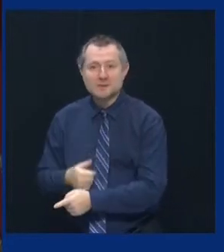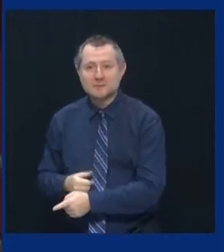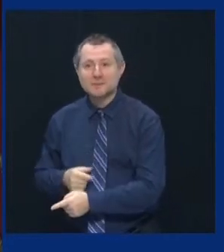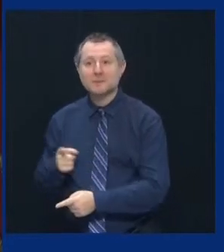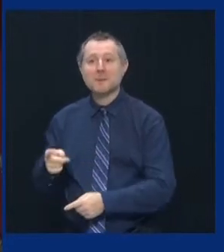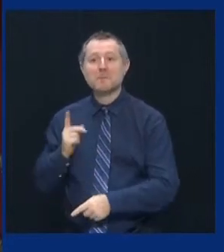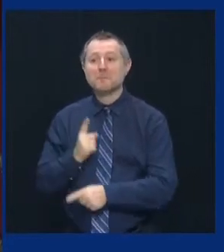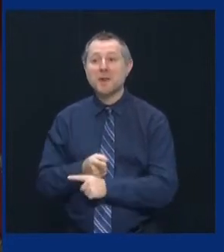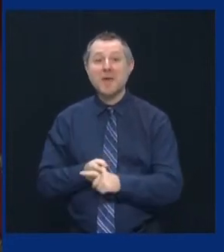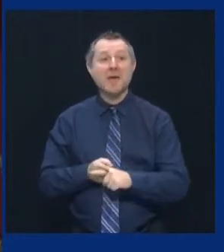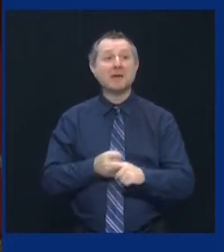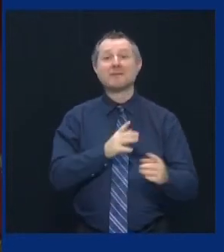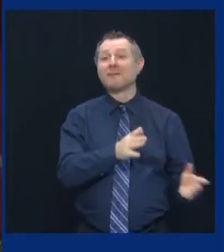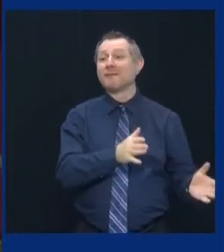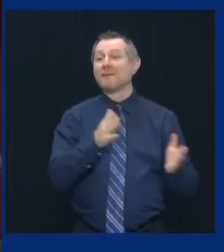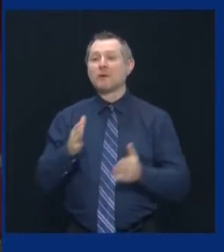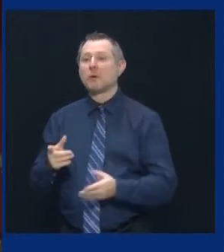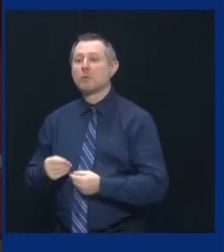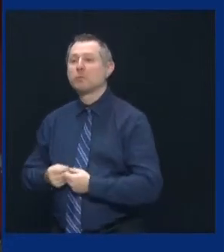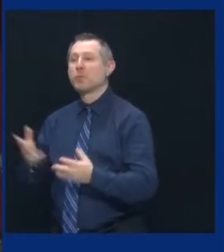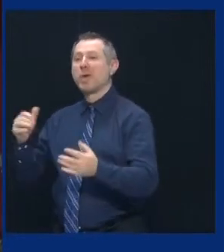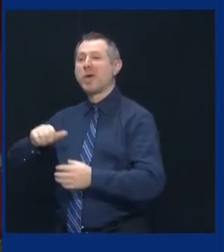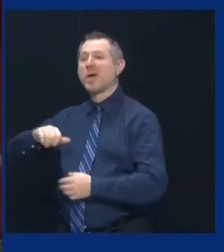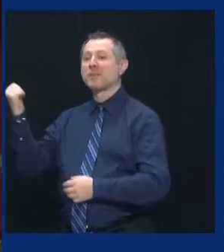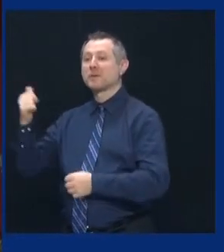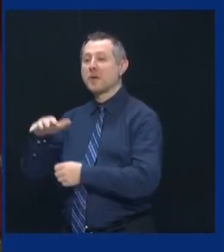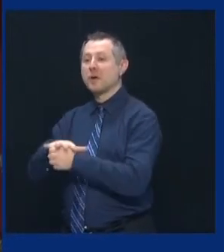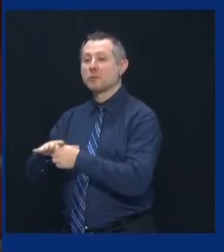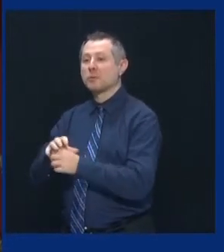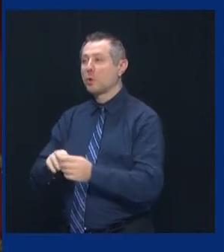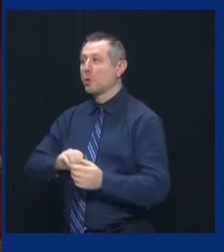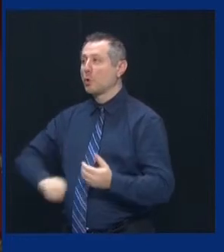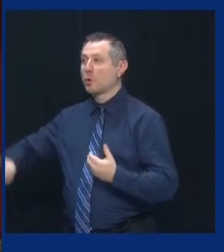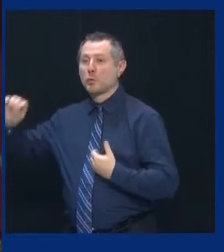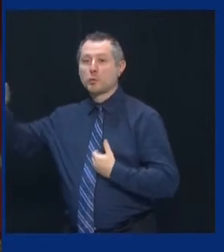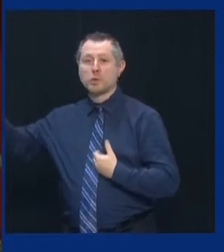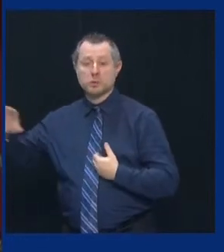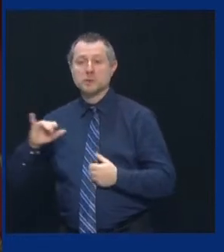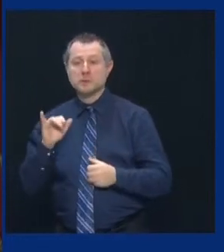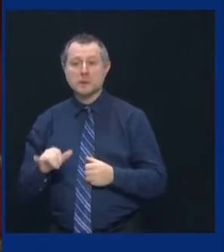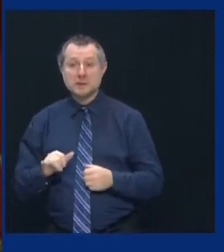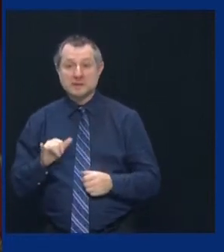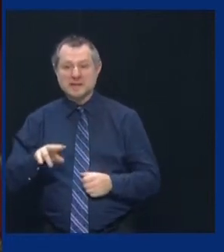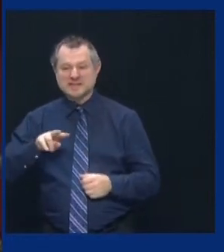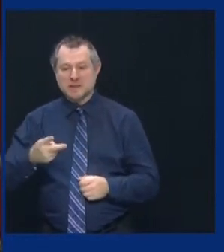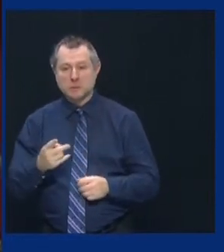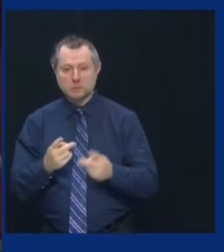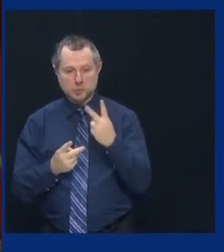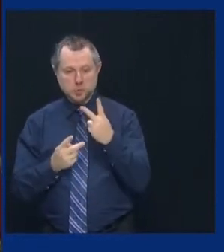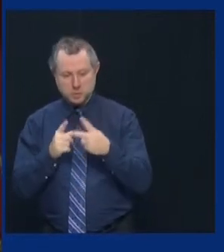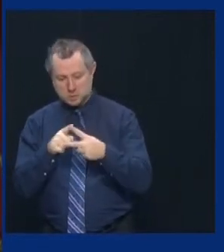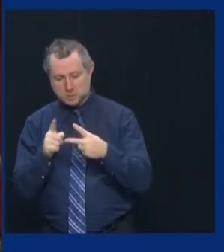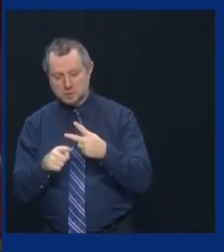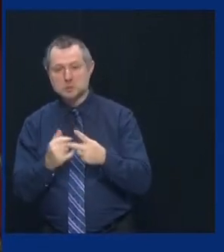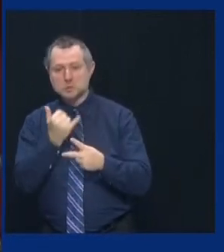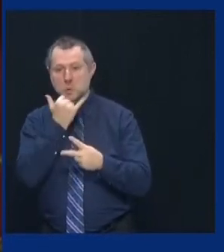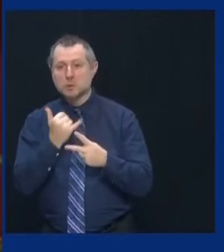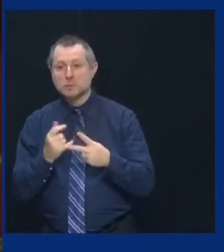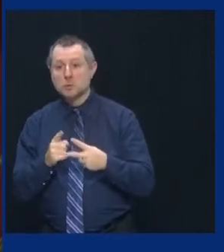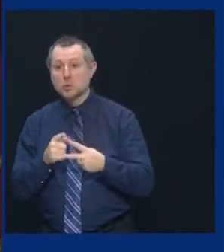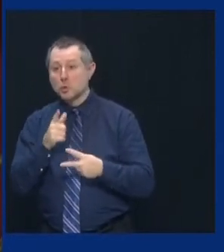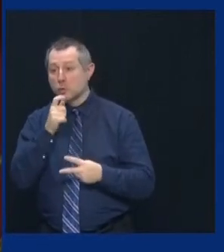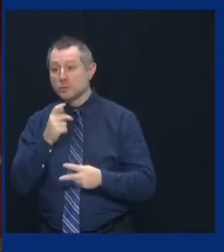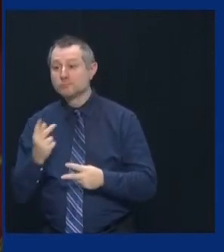it from one area to another area, which was inappropriate. So that's strike two. And then they gave it to people who were